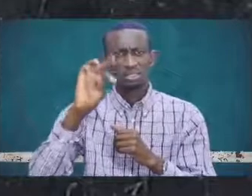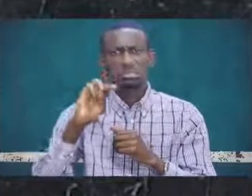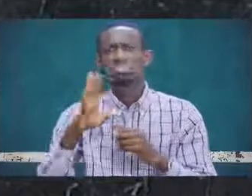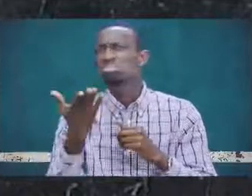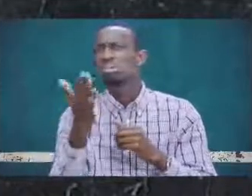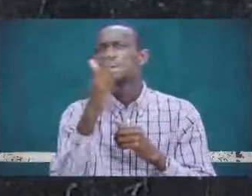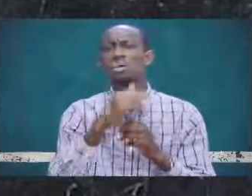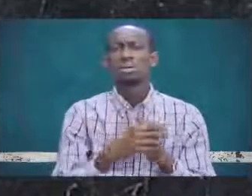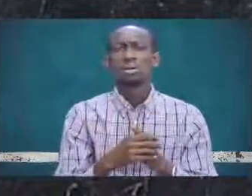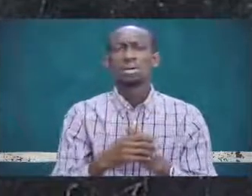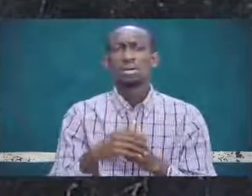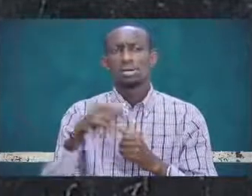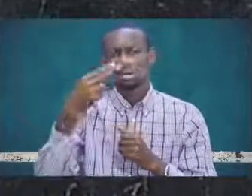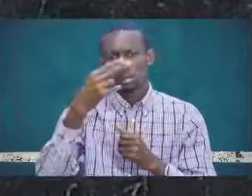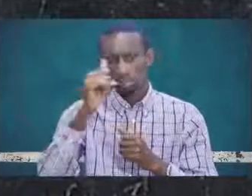hydrochloric acid,